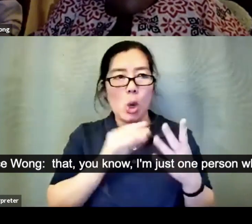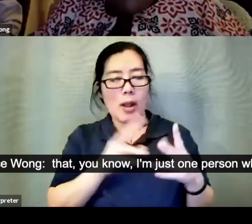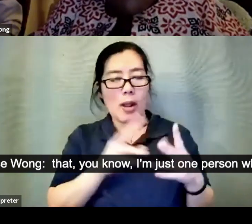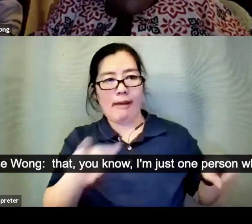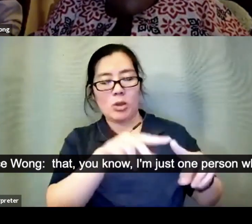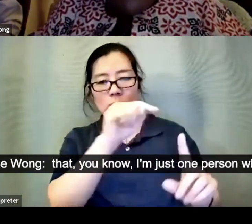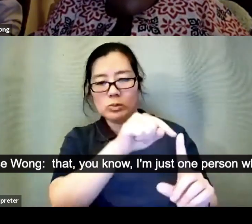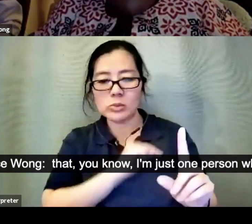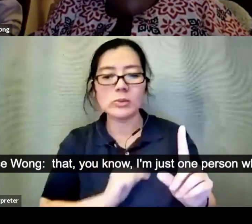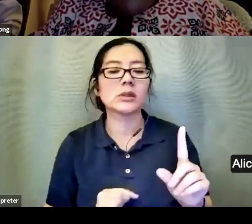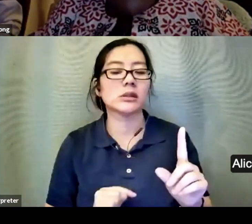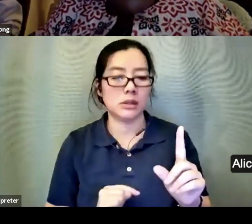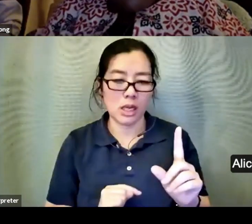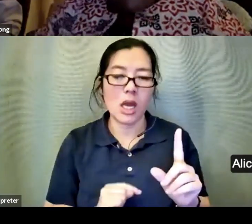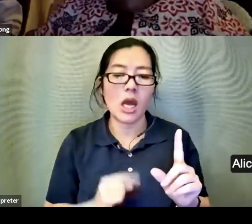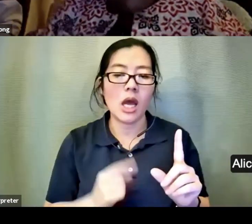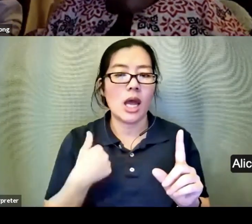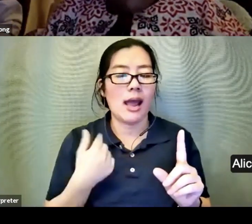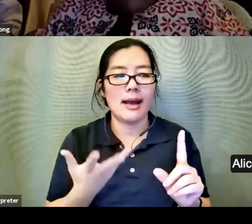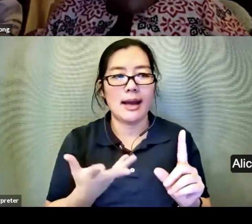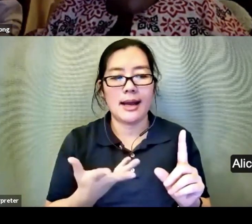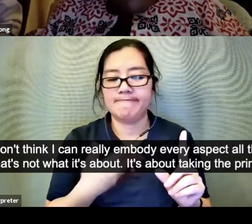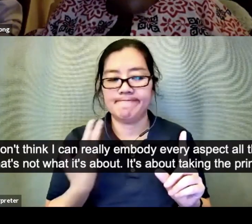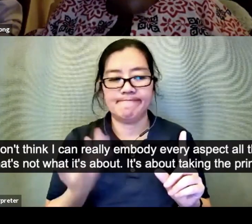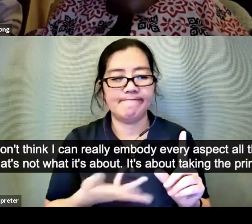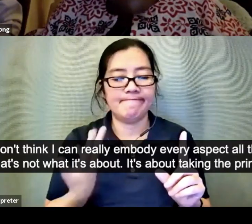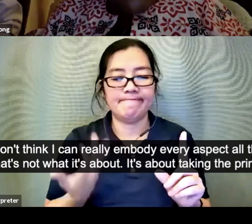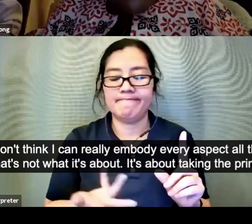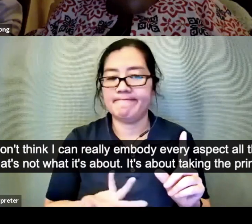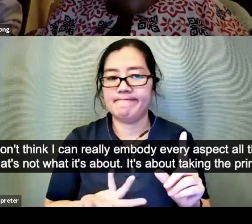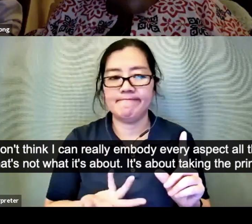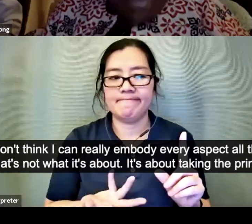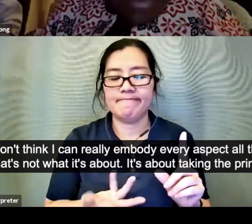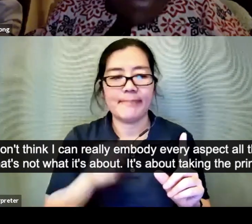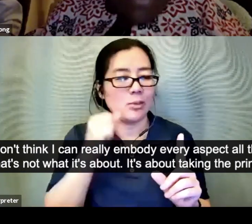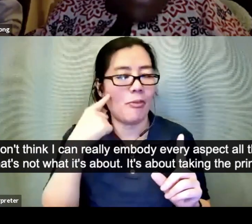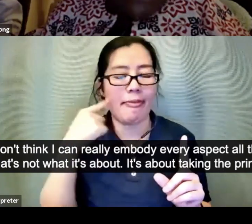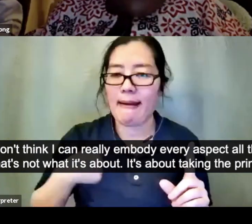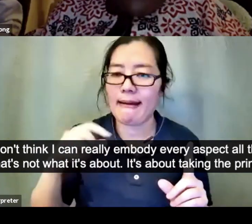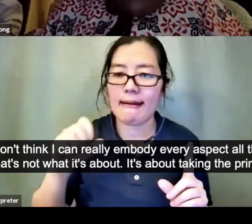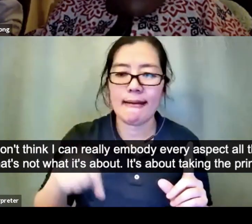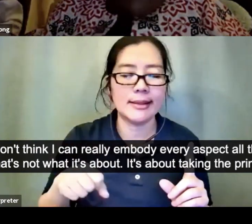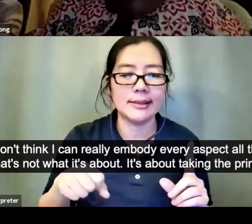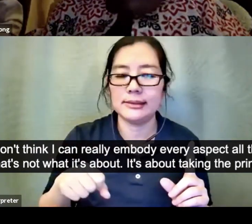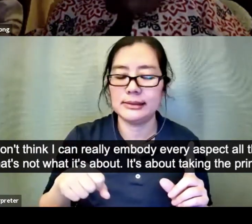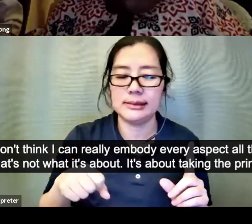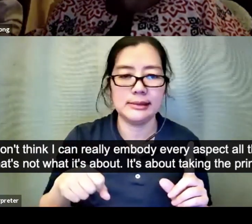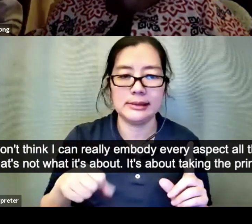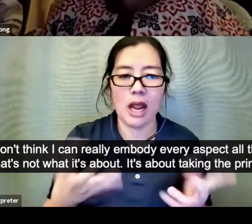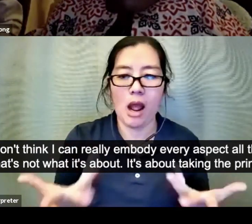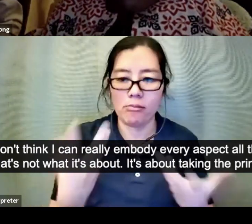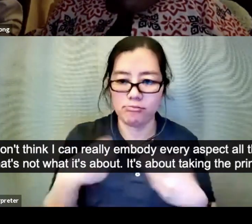I, can, not to like, I don't think I can really embody every